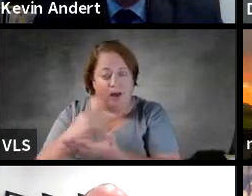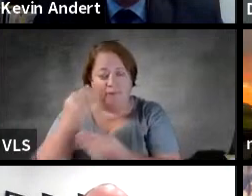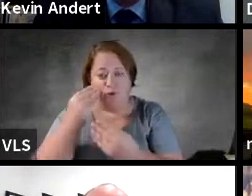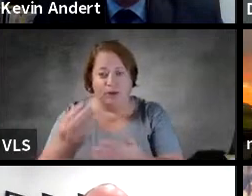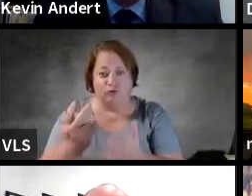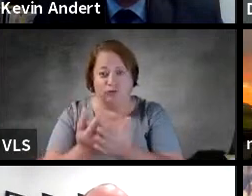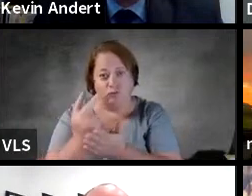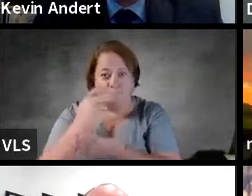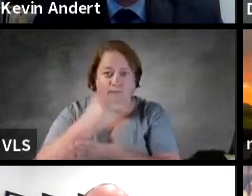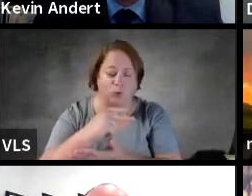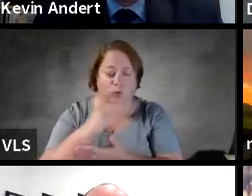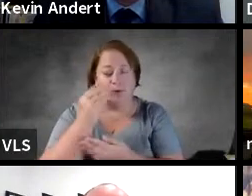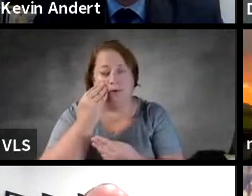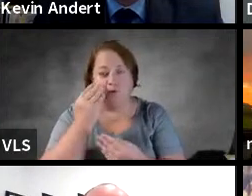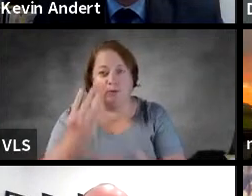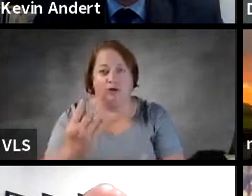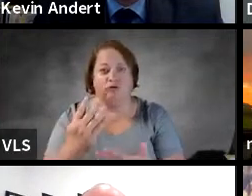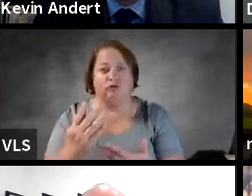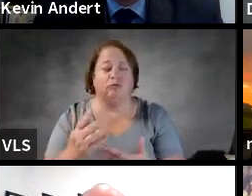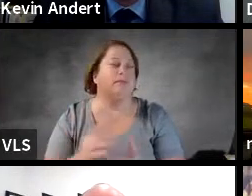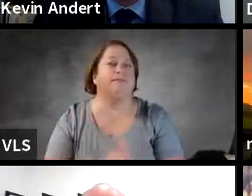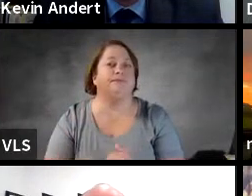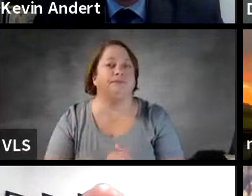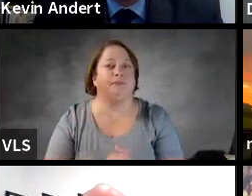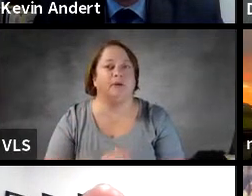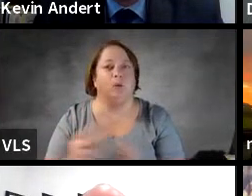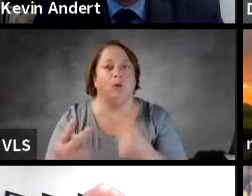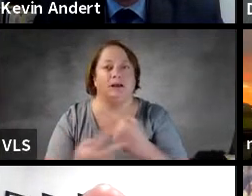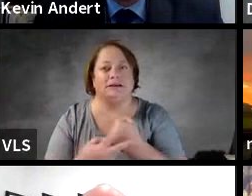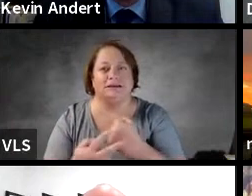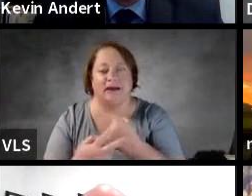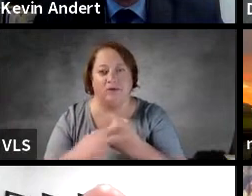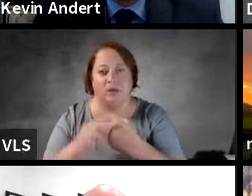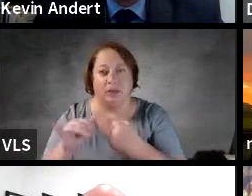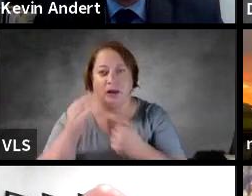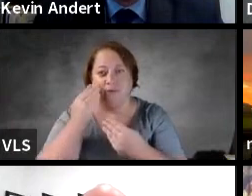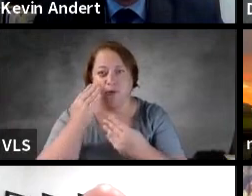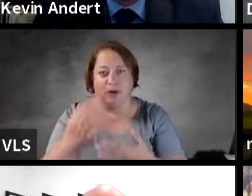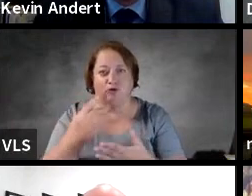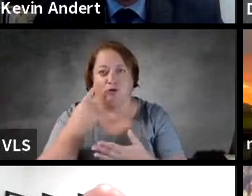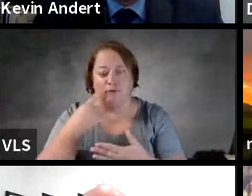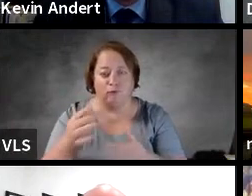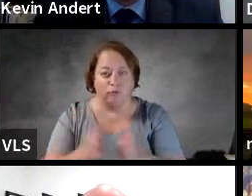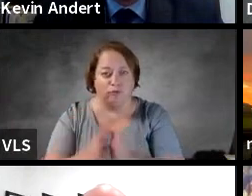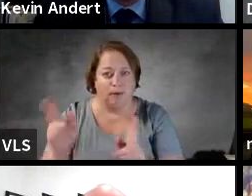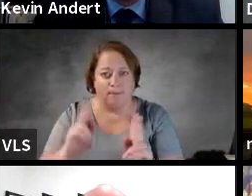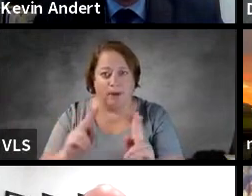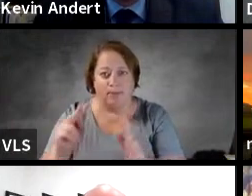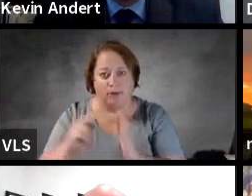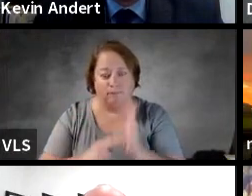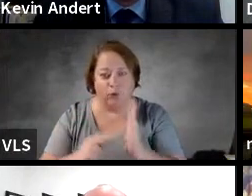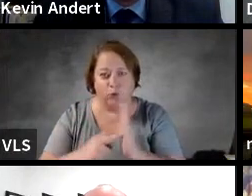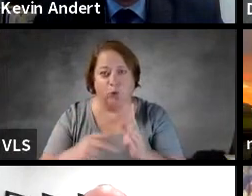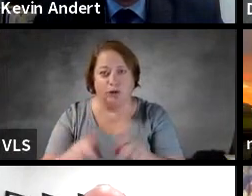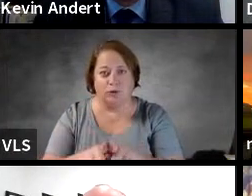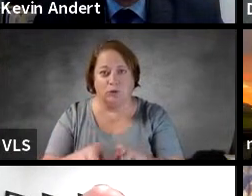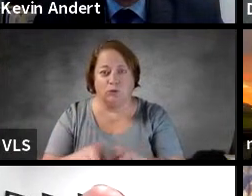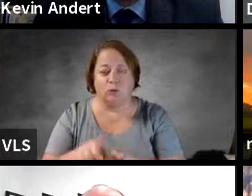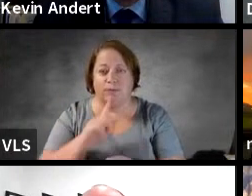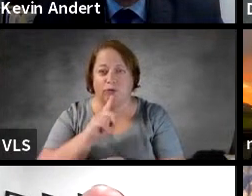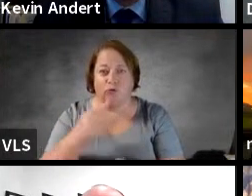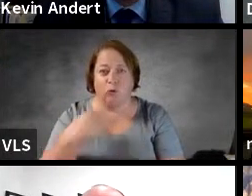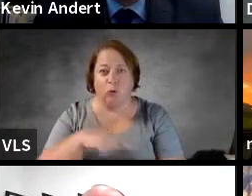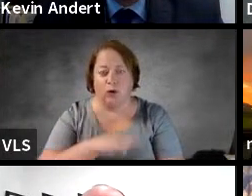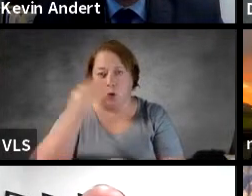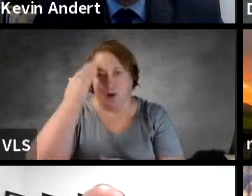that information, and we save and store that information for public view, as well as to ensure that we are aware